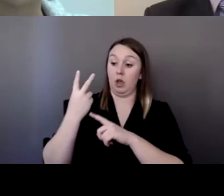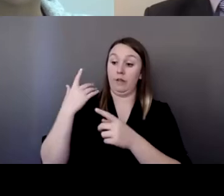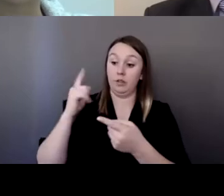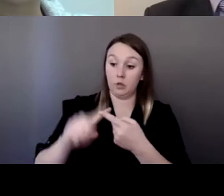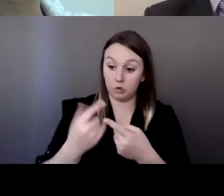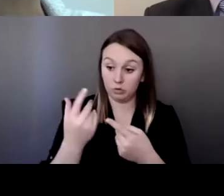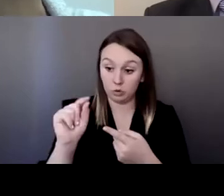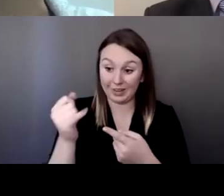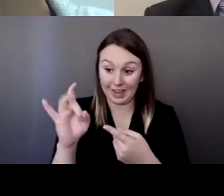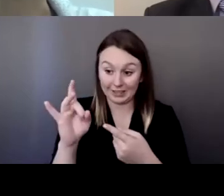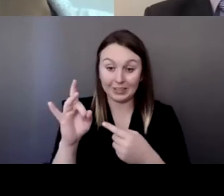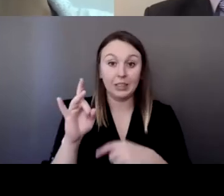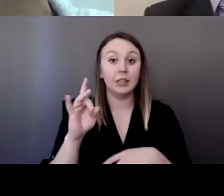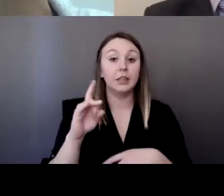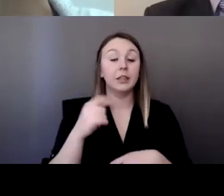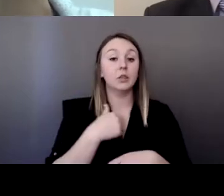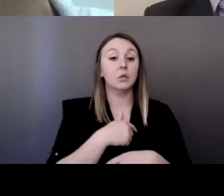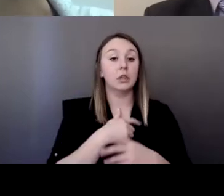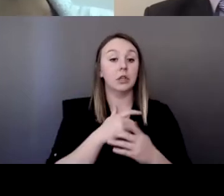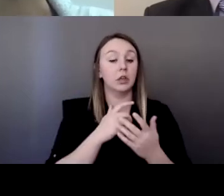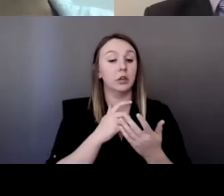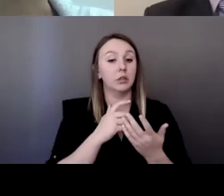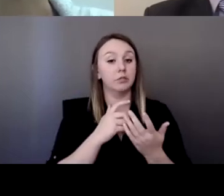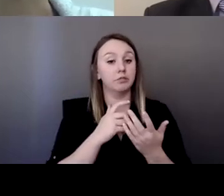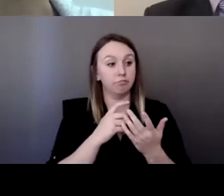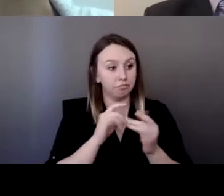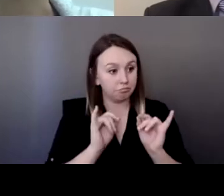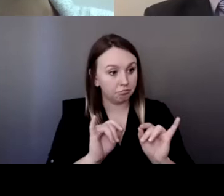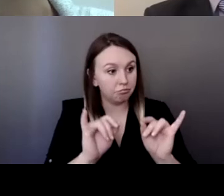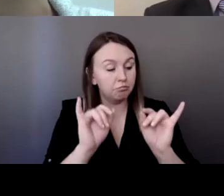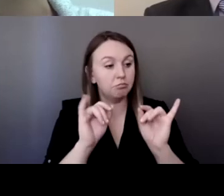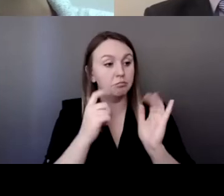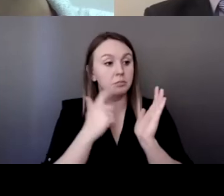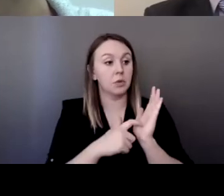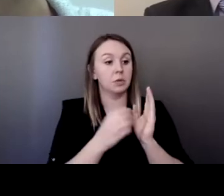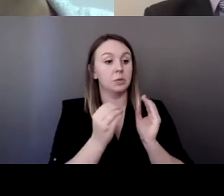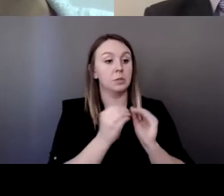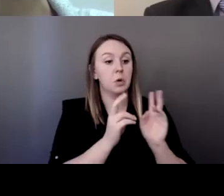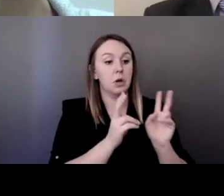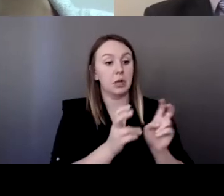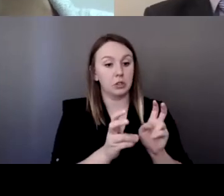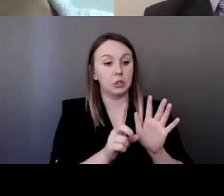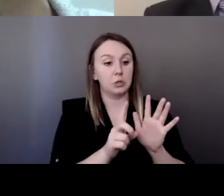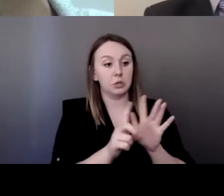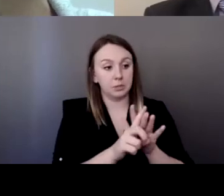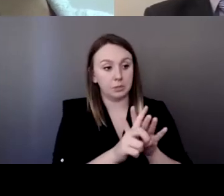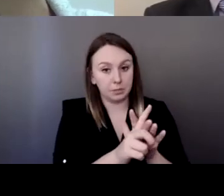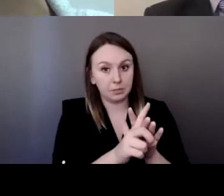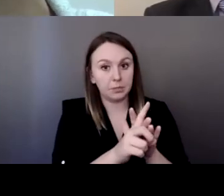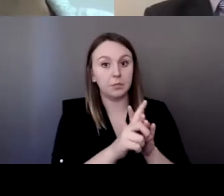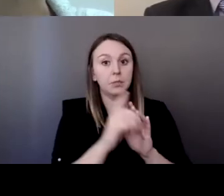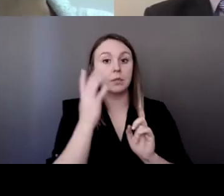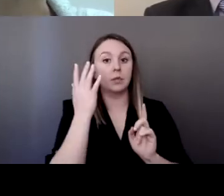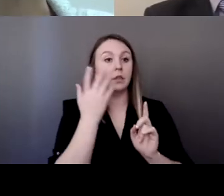2018, when we started to pick up and seeing some more of the issues stemming from